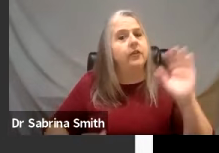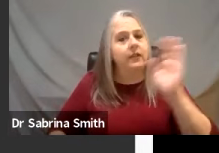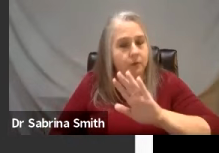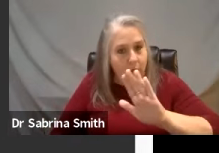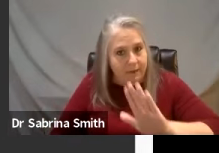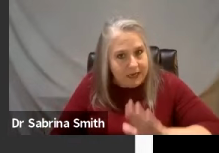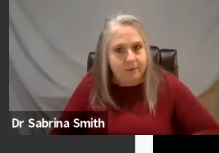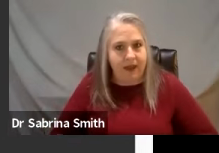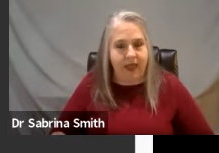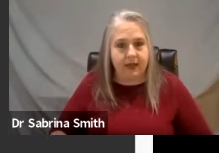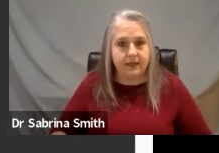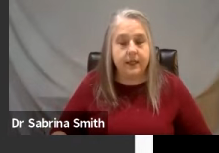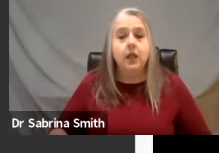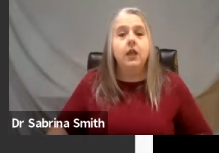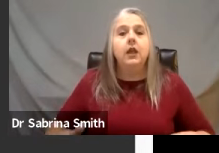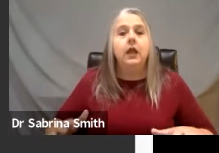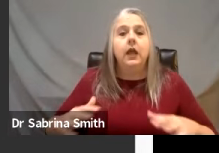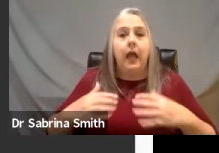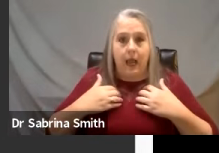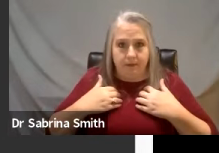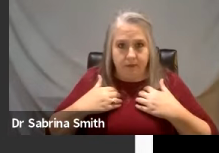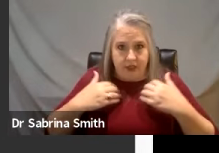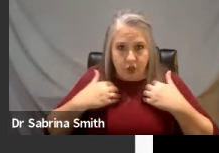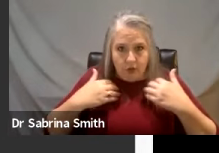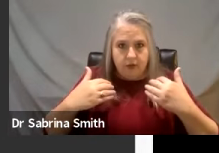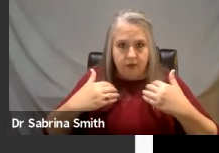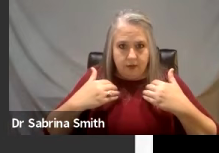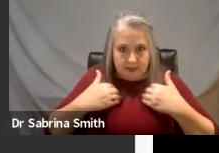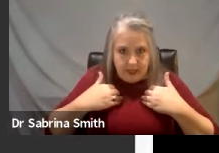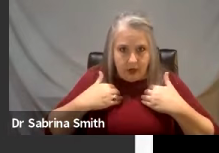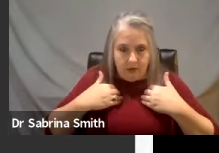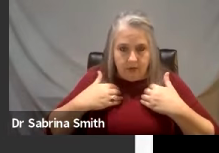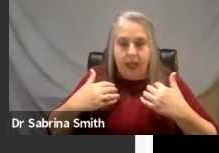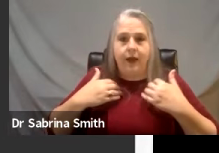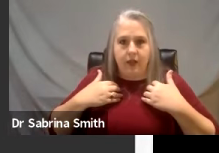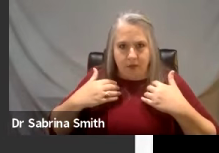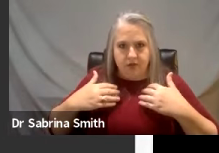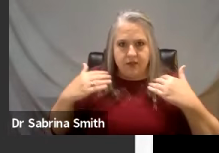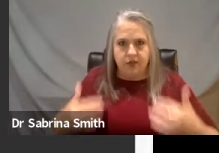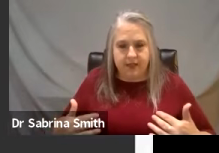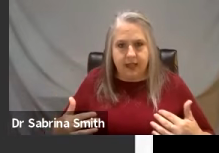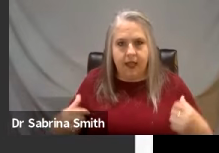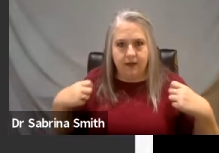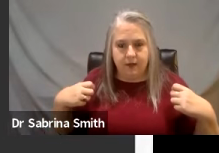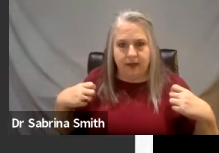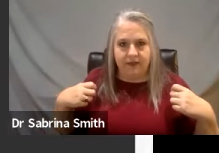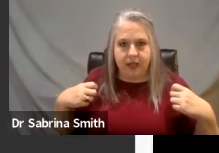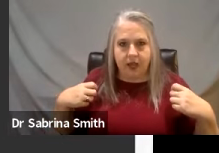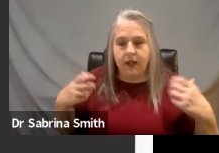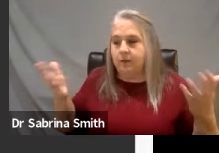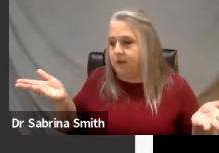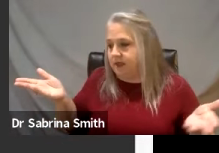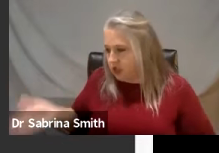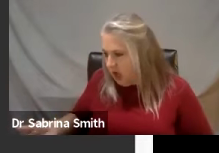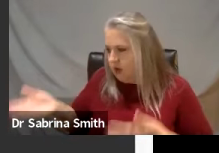on the other. What I mean by that is the adult is here. The hierarchy person is on this side, is on my left